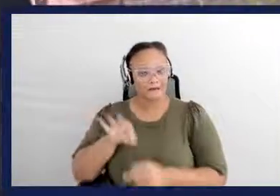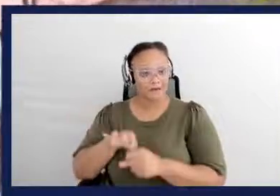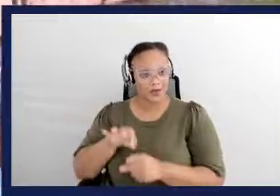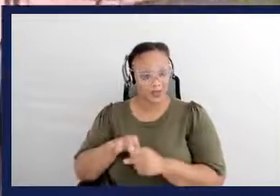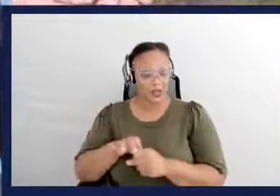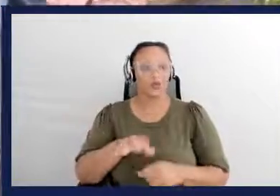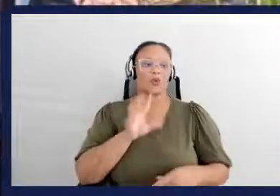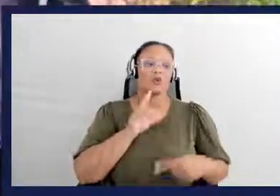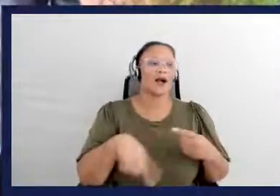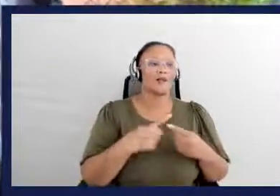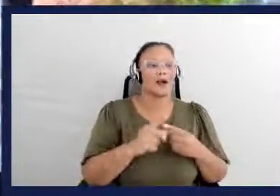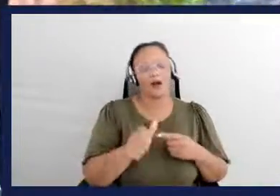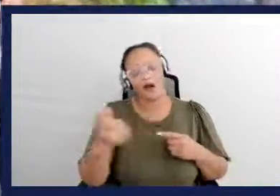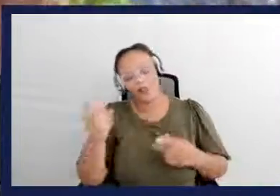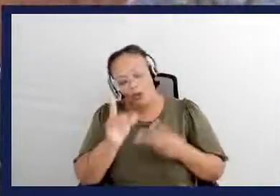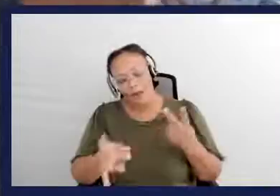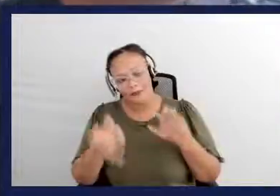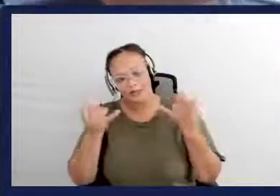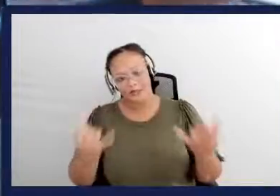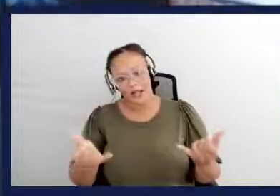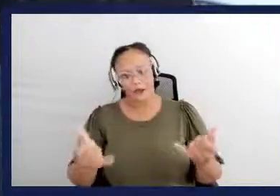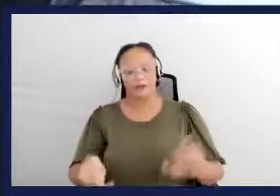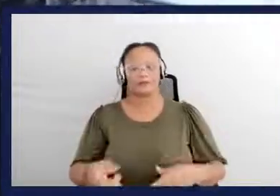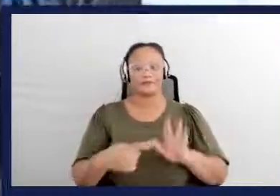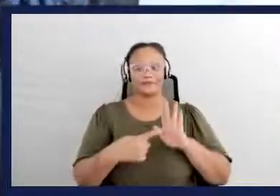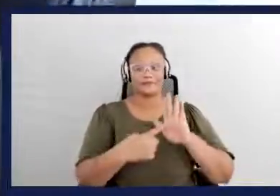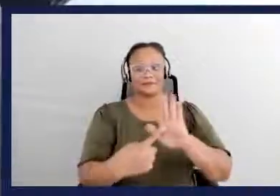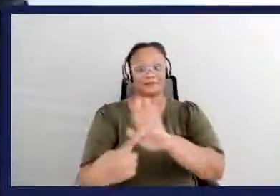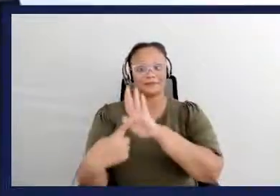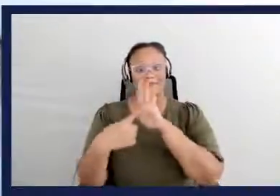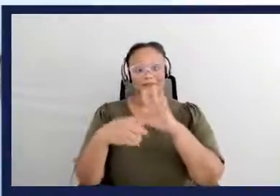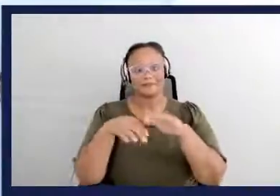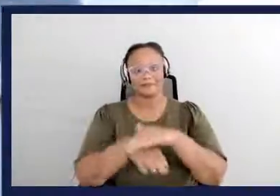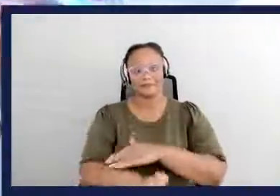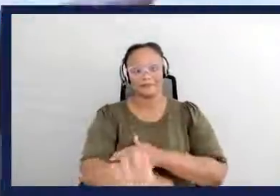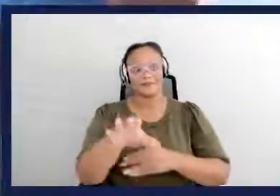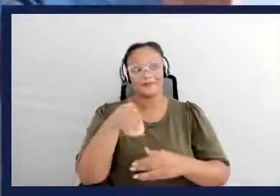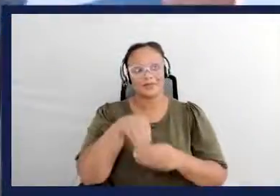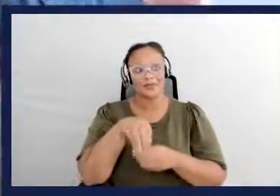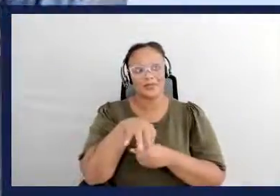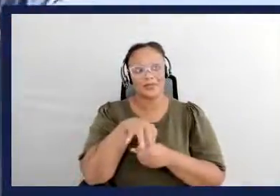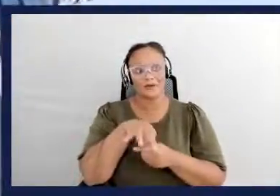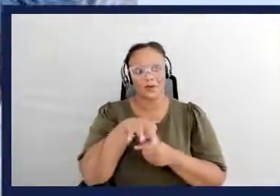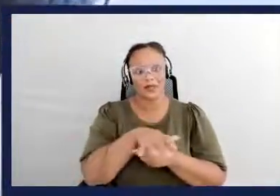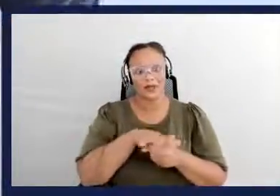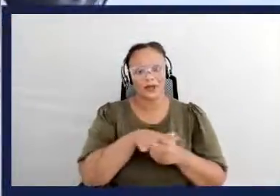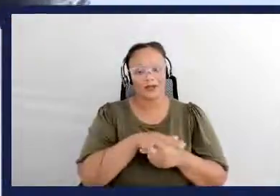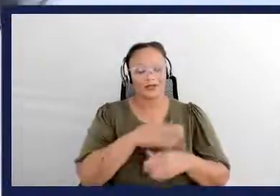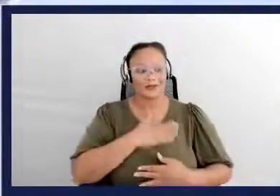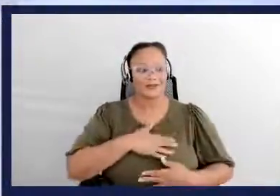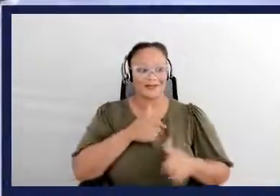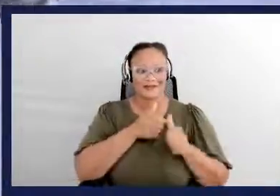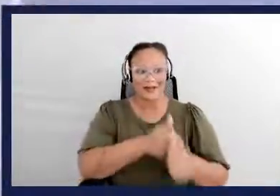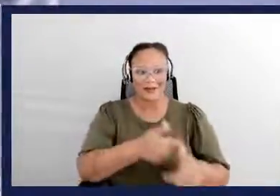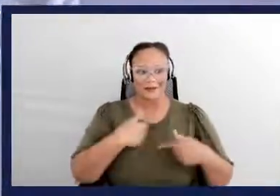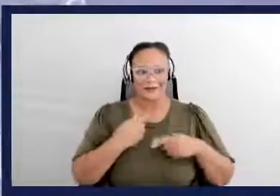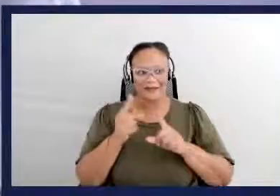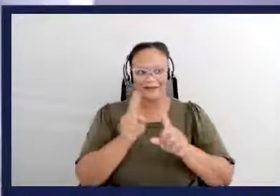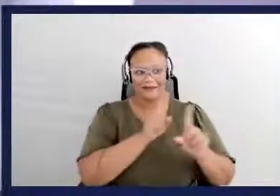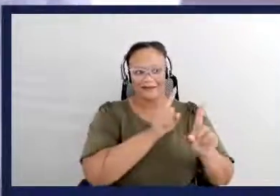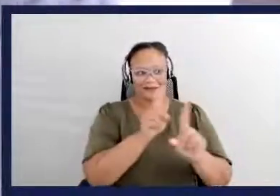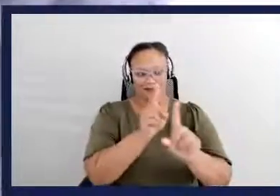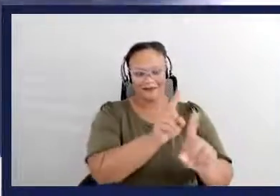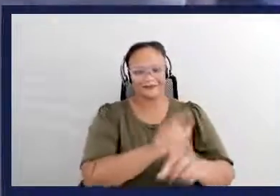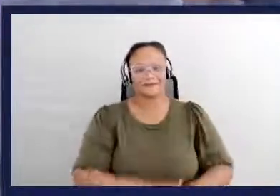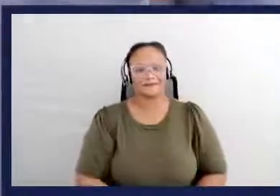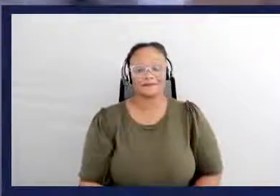we're going to do that as we go into our voting location. So if you'll follow me. So one of those options